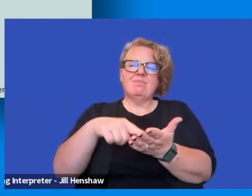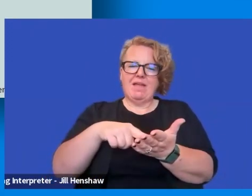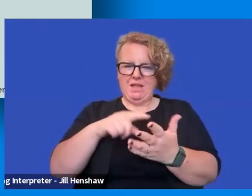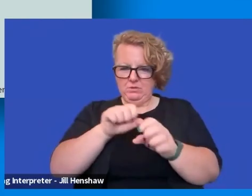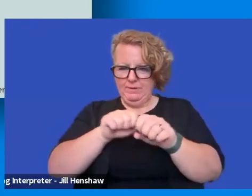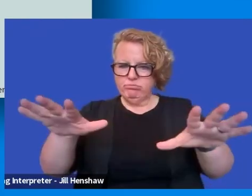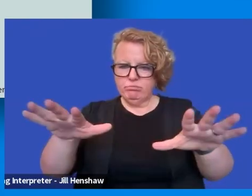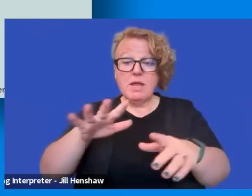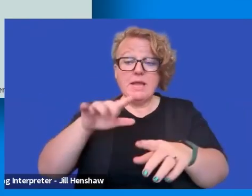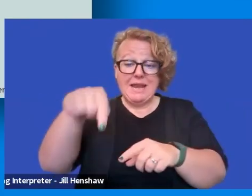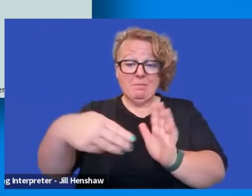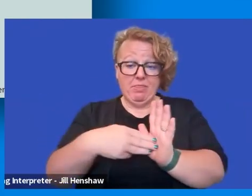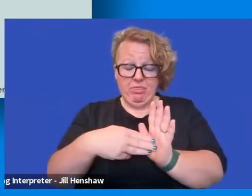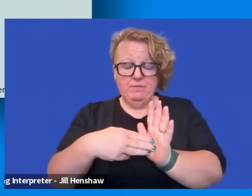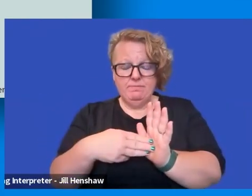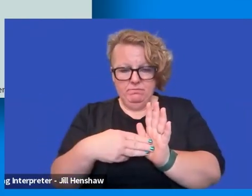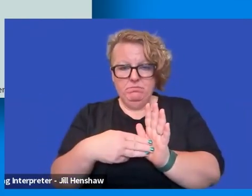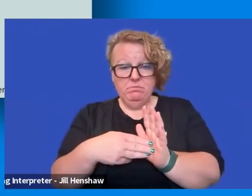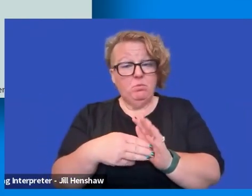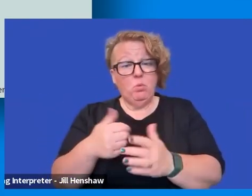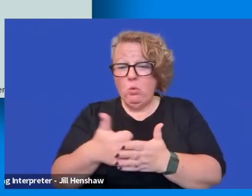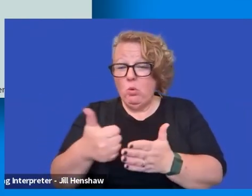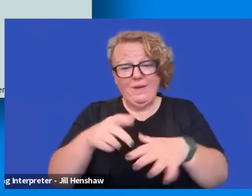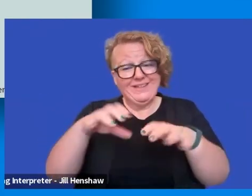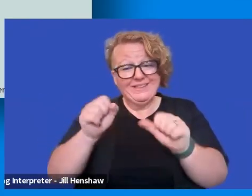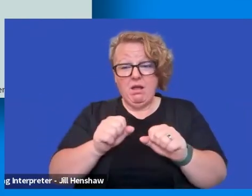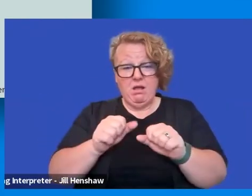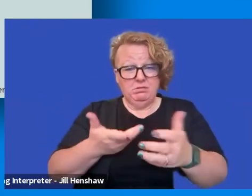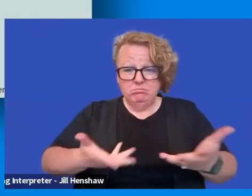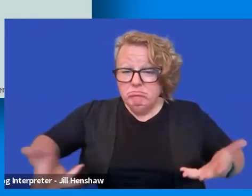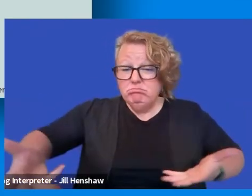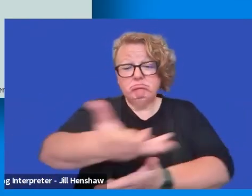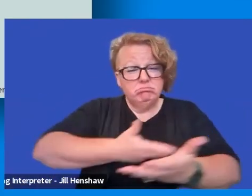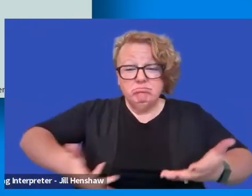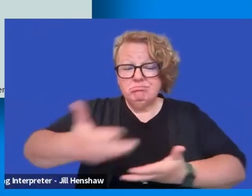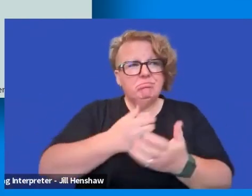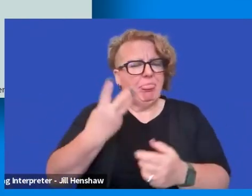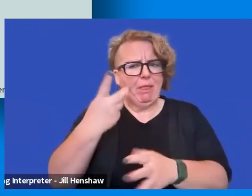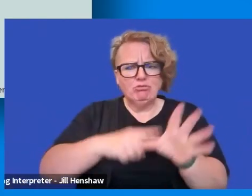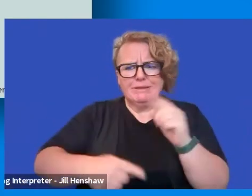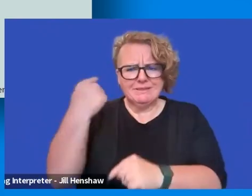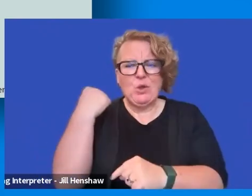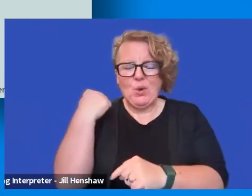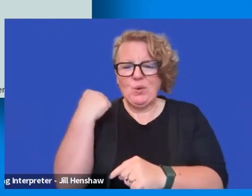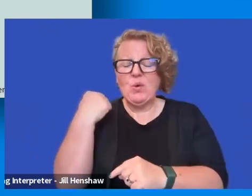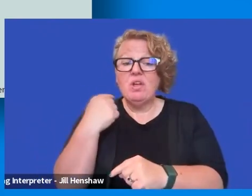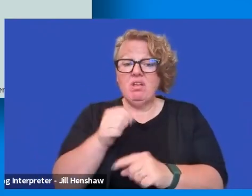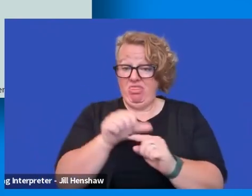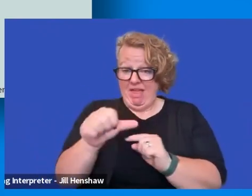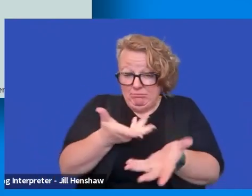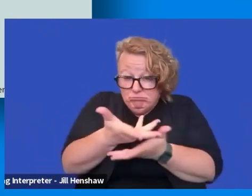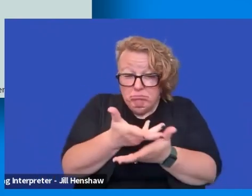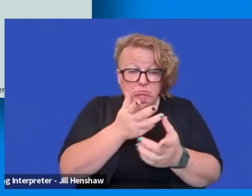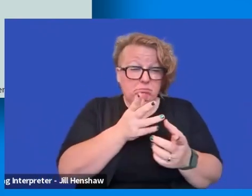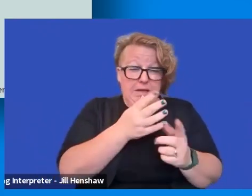month. Everything started with the roundtable discussion that we had, I think, also 3 years ago. And then we spoke to applicants,